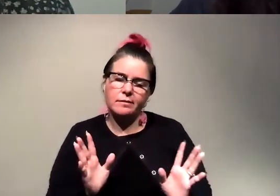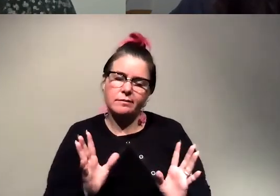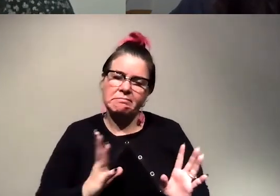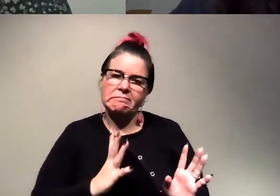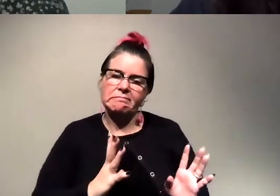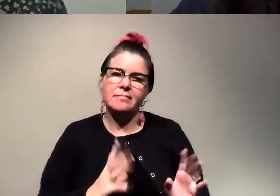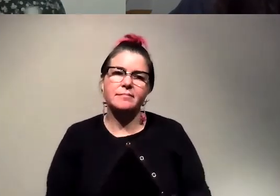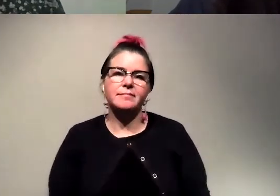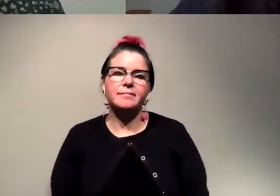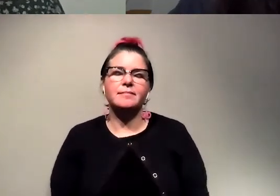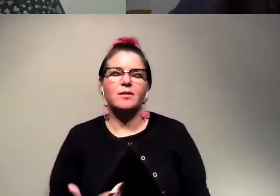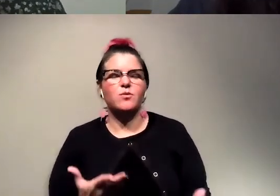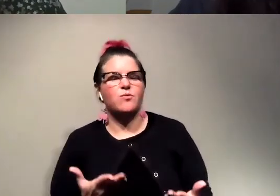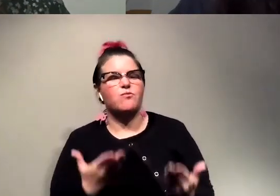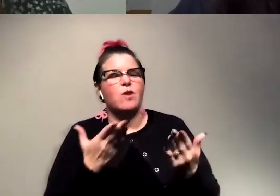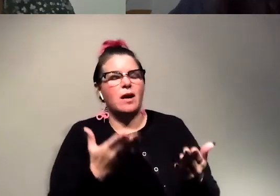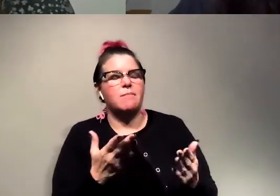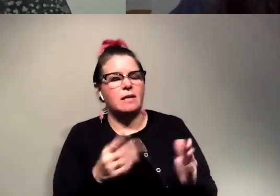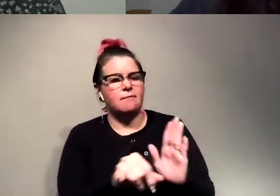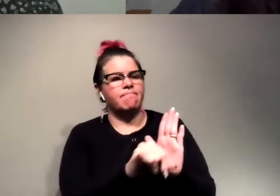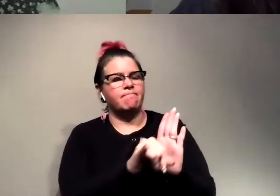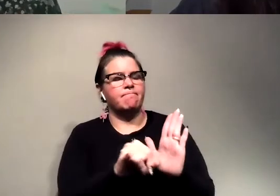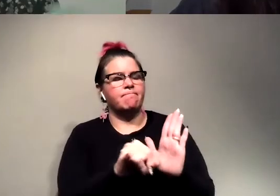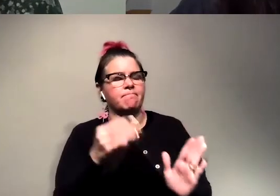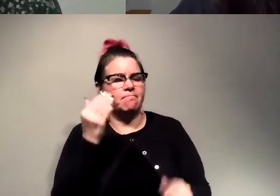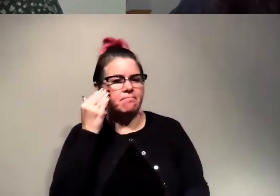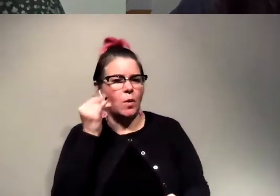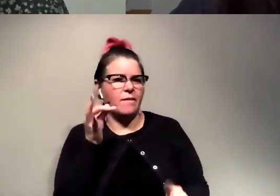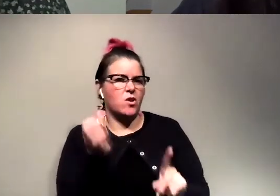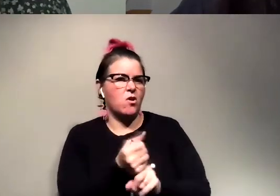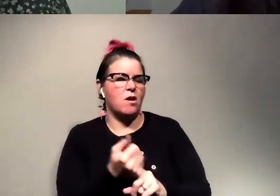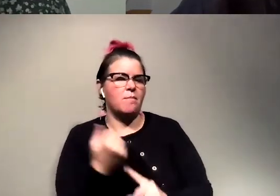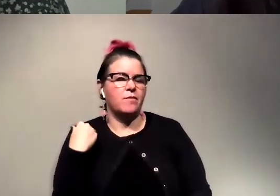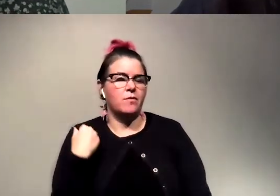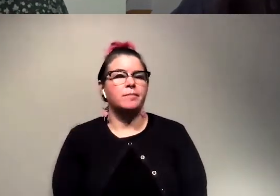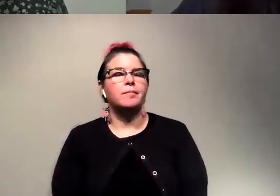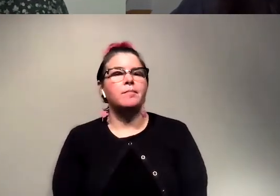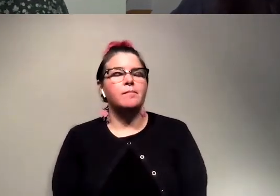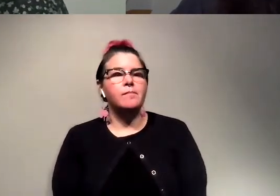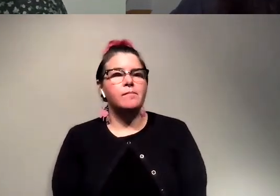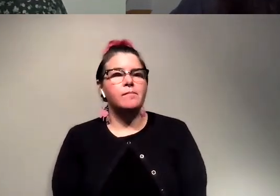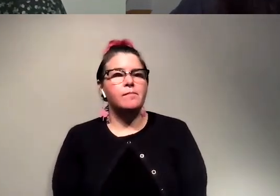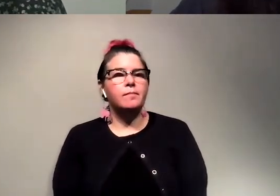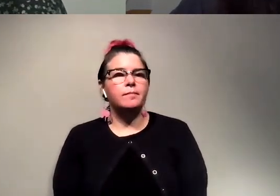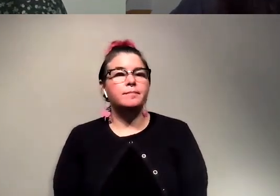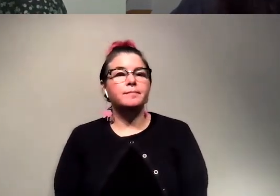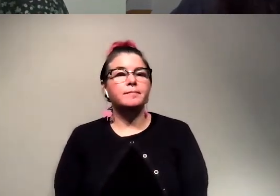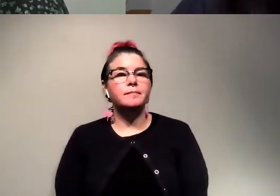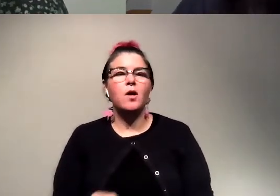a recommended method of tagging them. There's also lizard safe